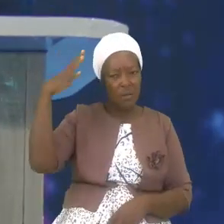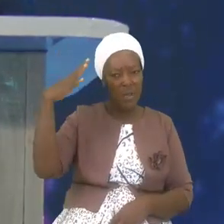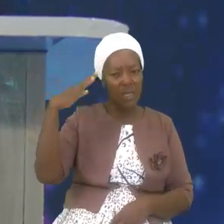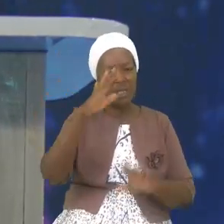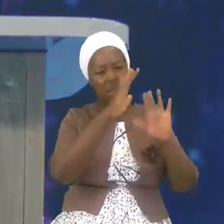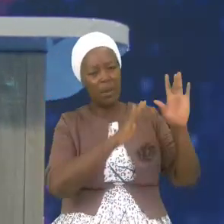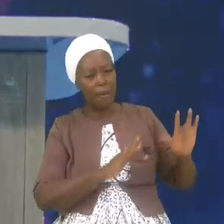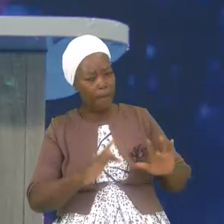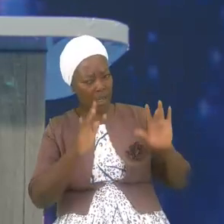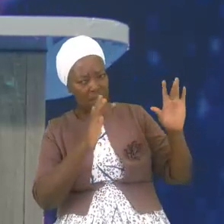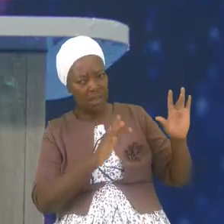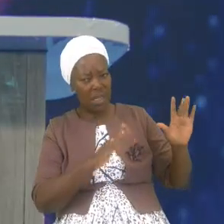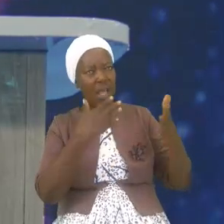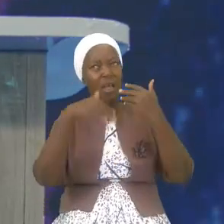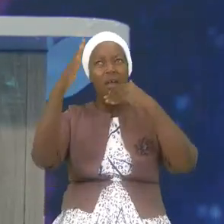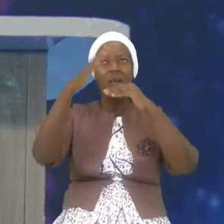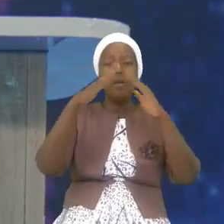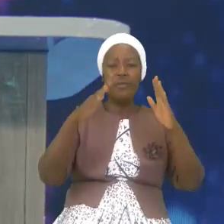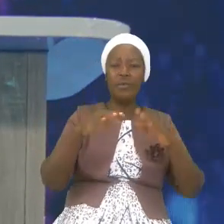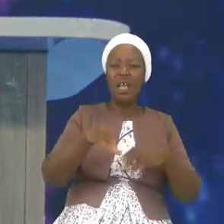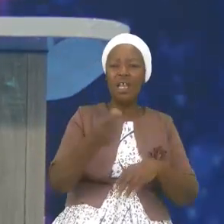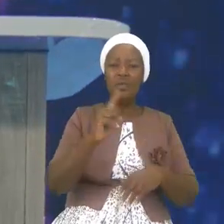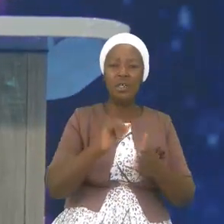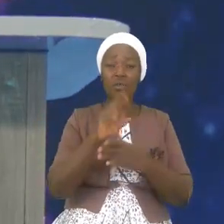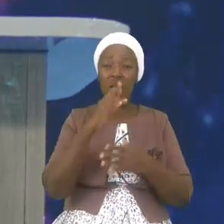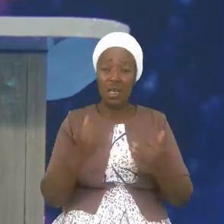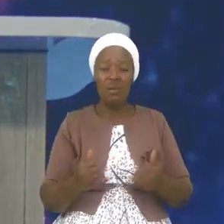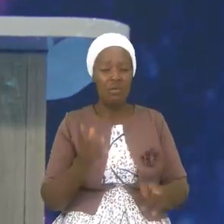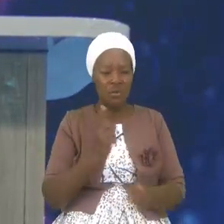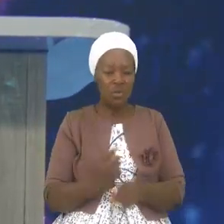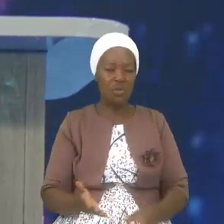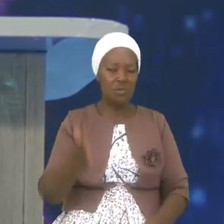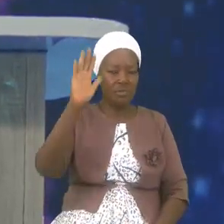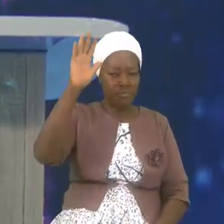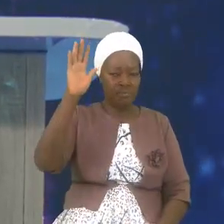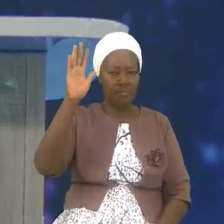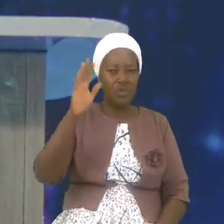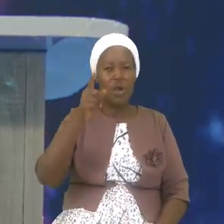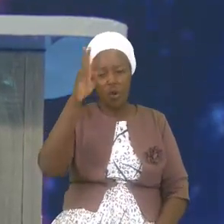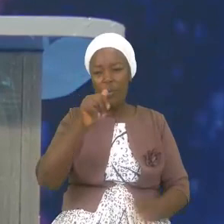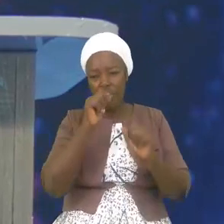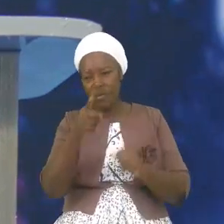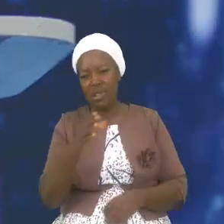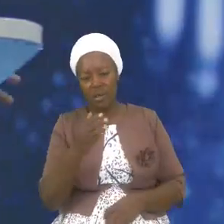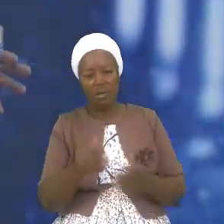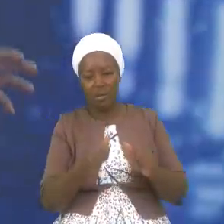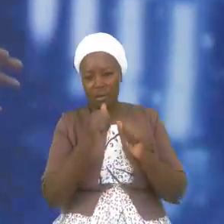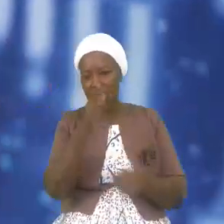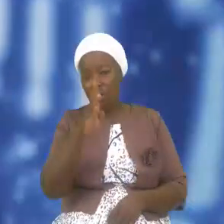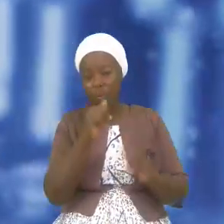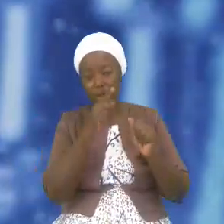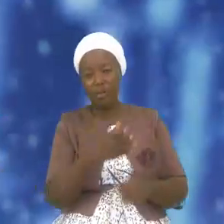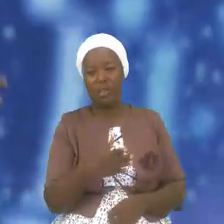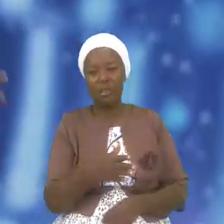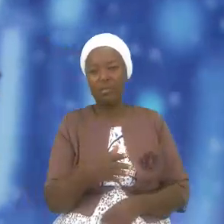are, raise up that hand. God bless you there. God bless you there. Online, anywhere you are, here is the